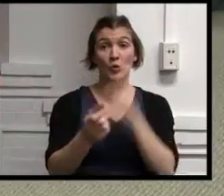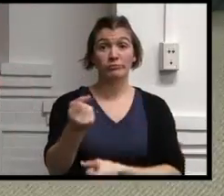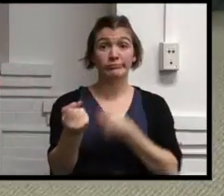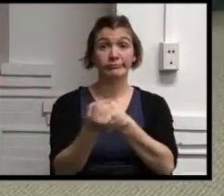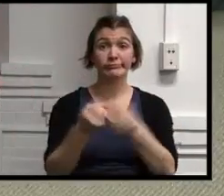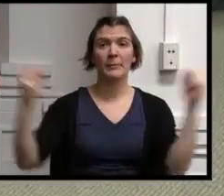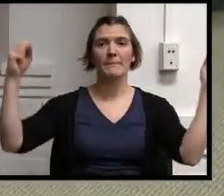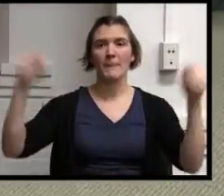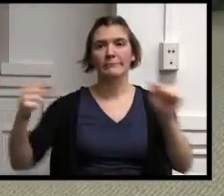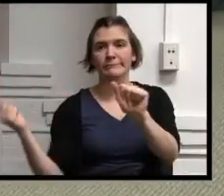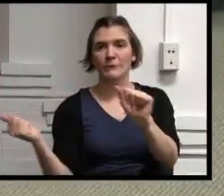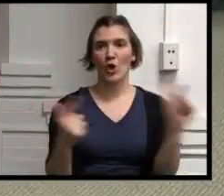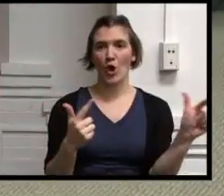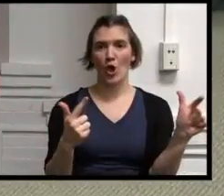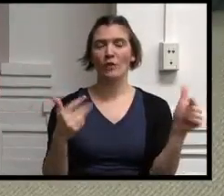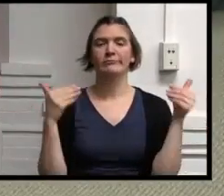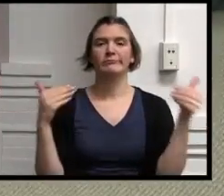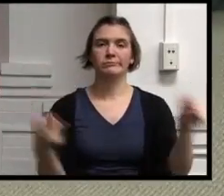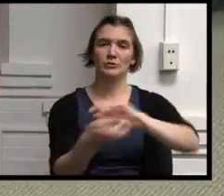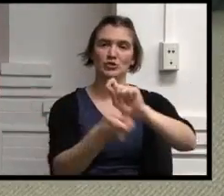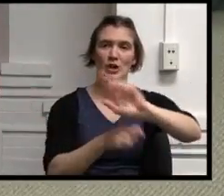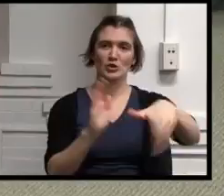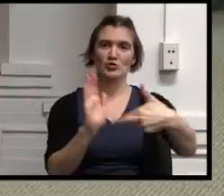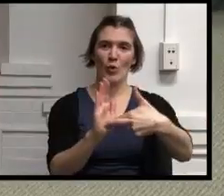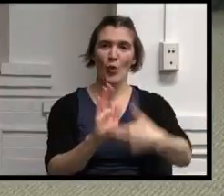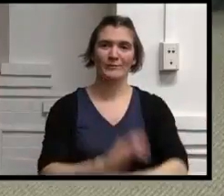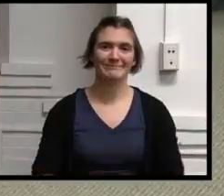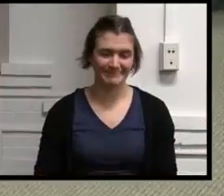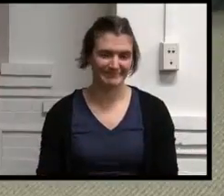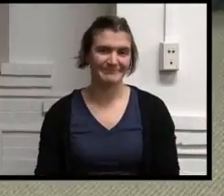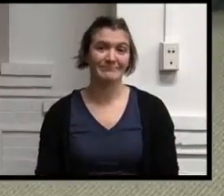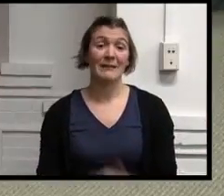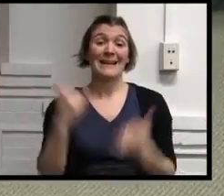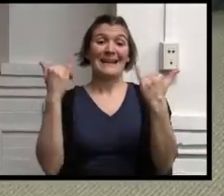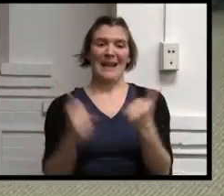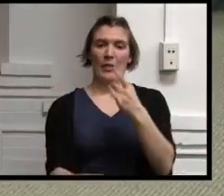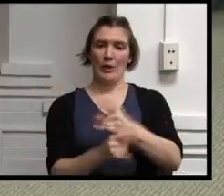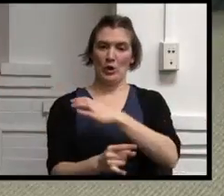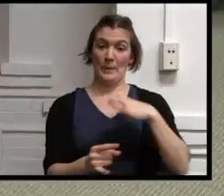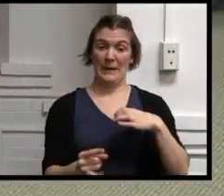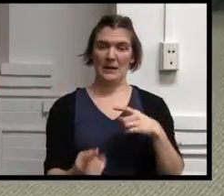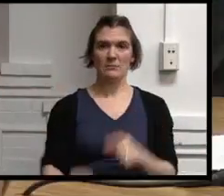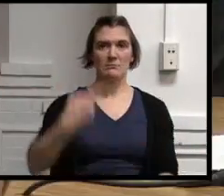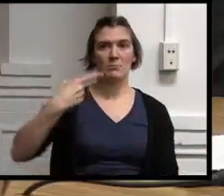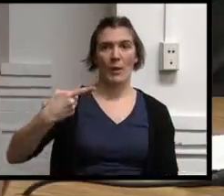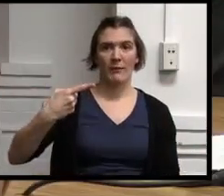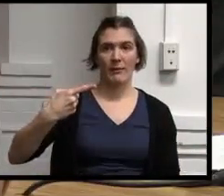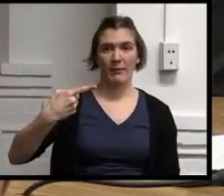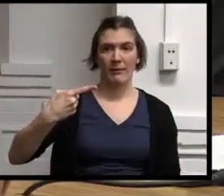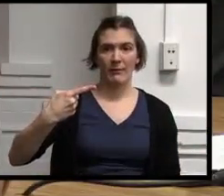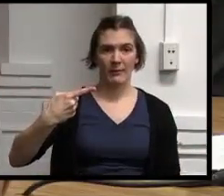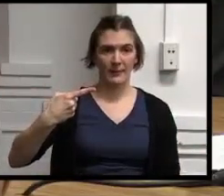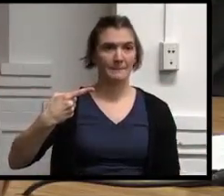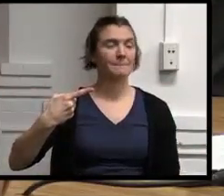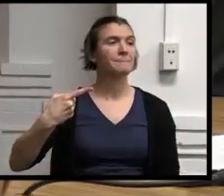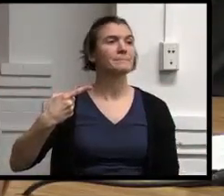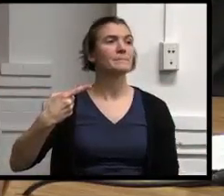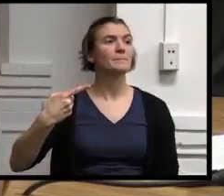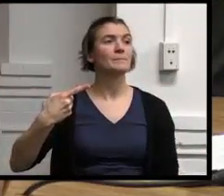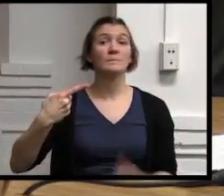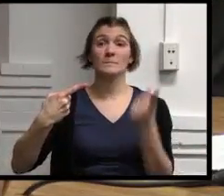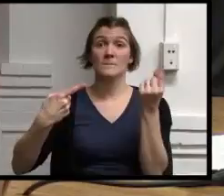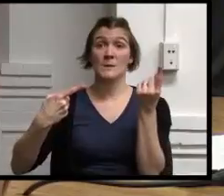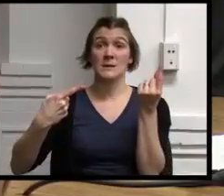those in favor, please say aye. Aye. Any opposed or abstaining? That carries 5-0. The item on tonight's liquor